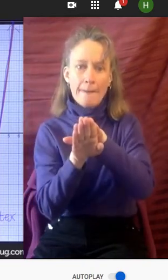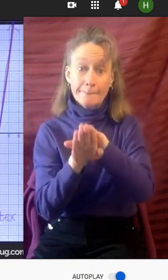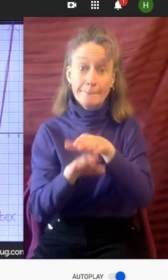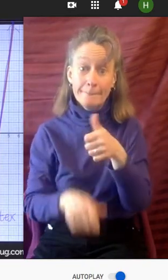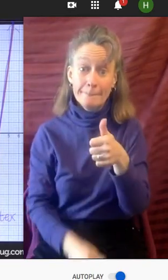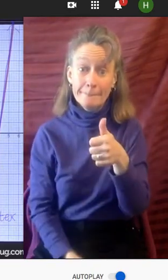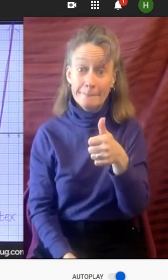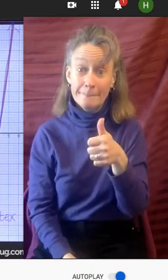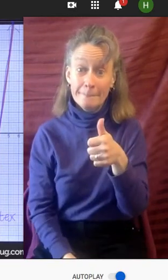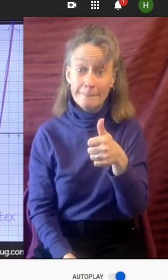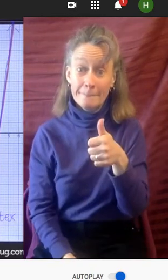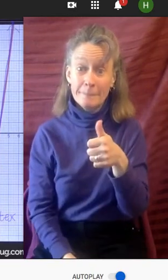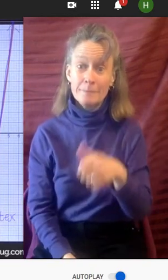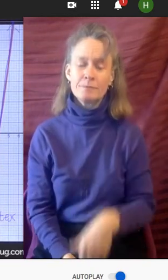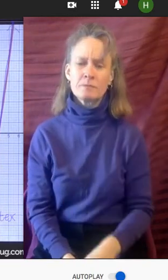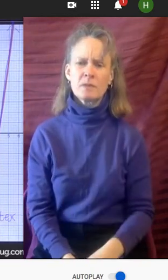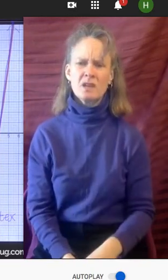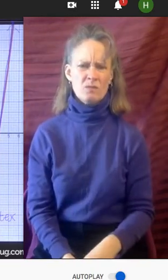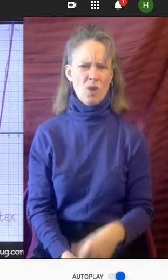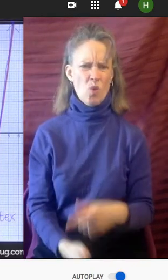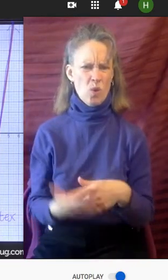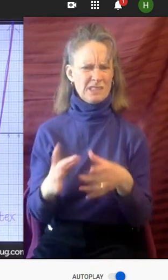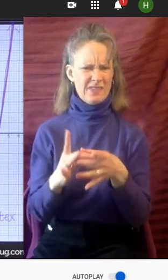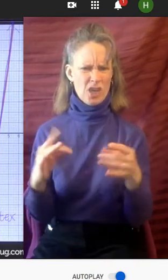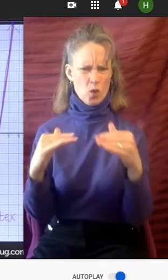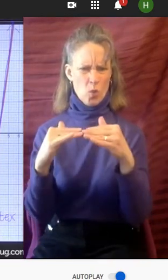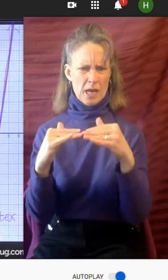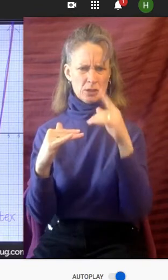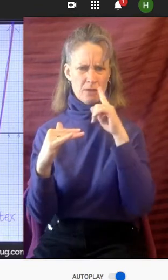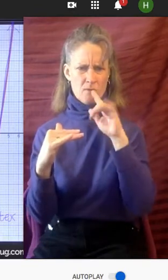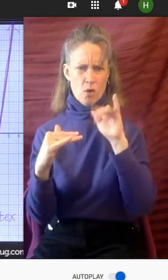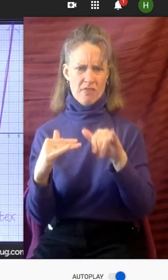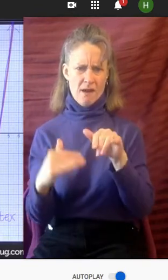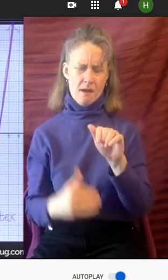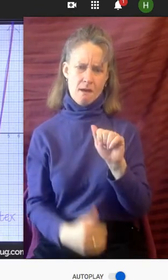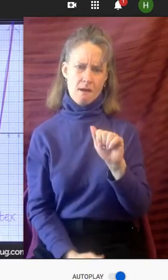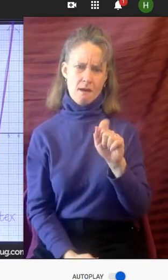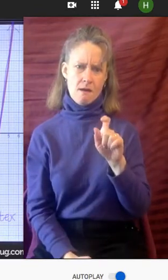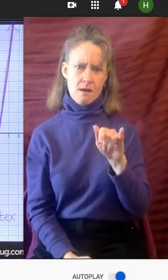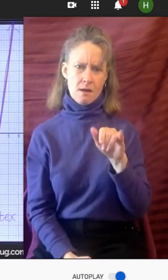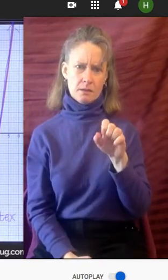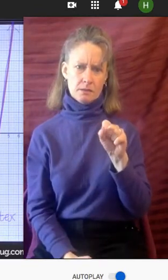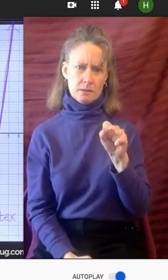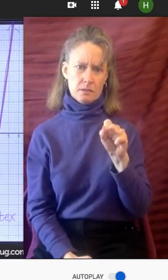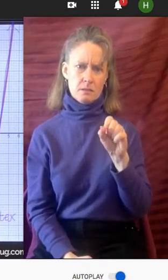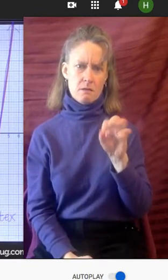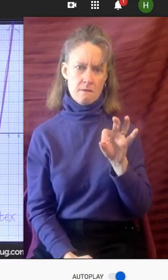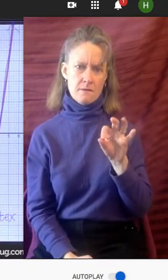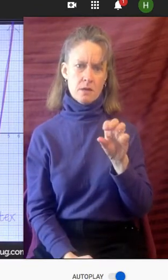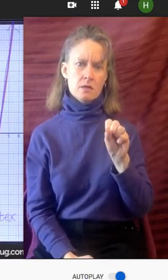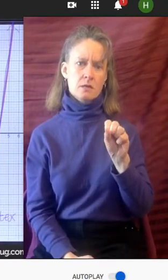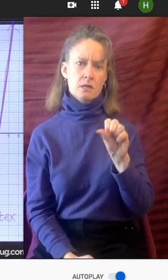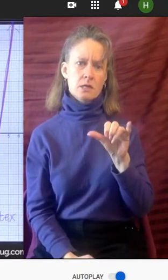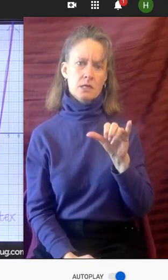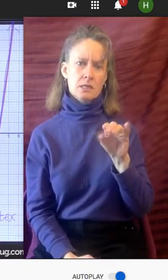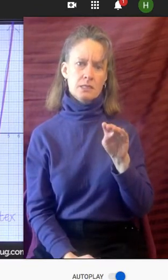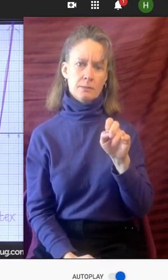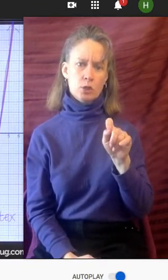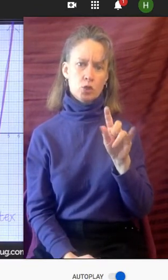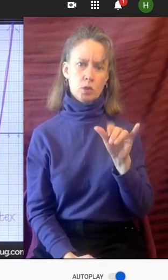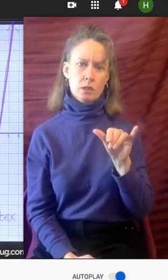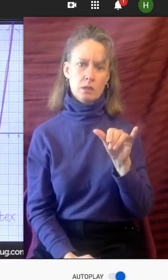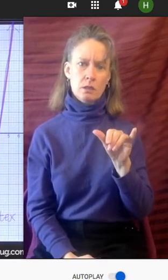Cool. Now let's determine the equation of the axis of symmetry. For a vertical